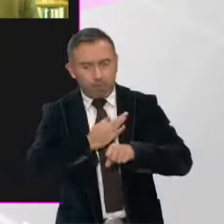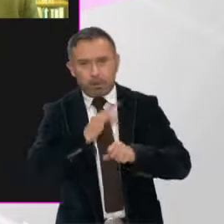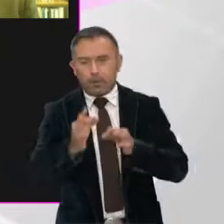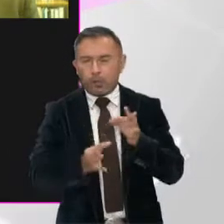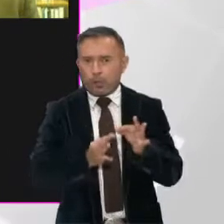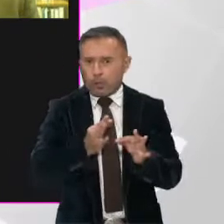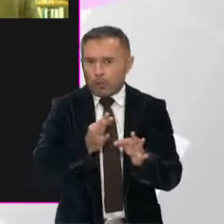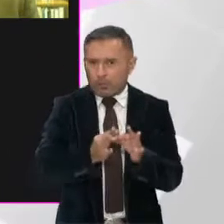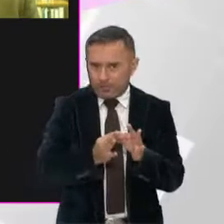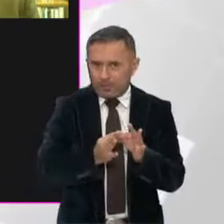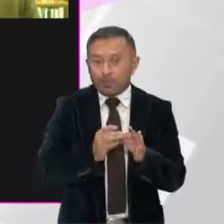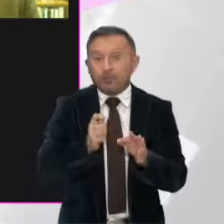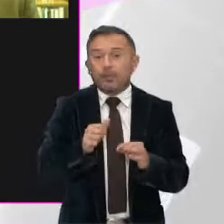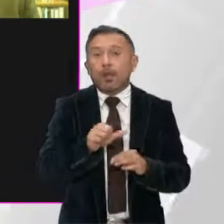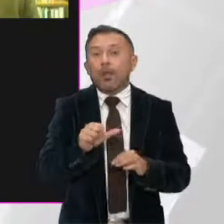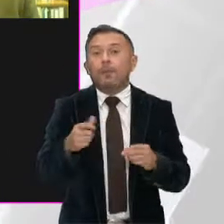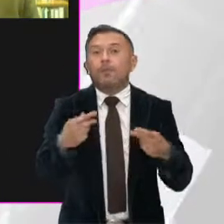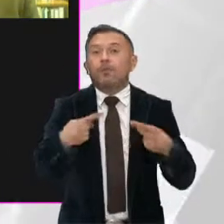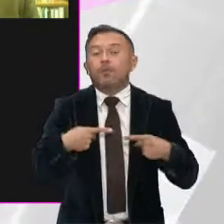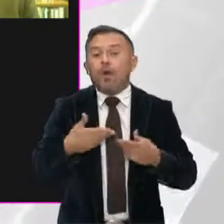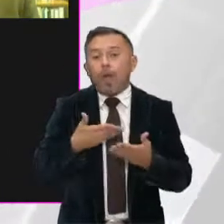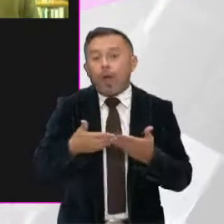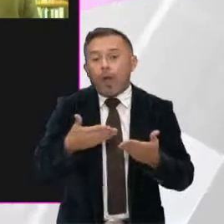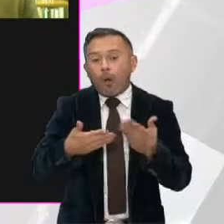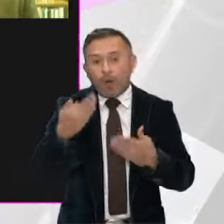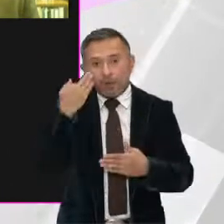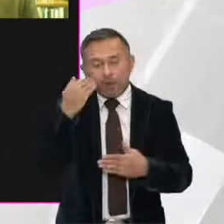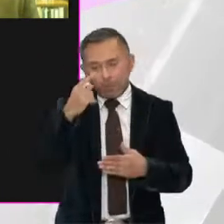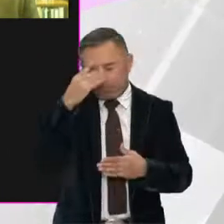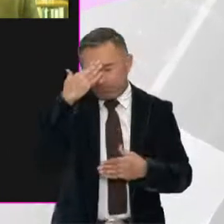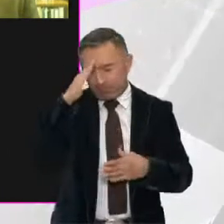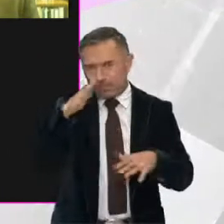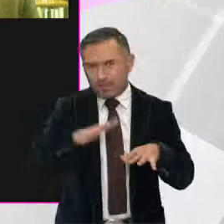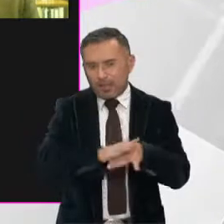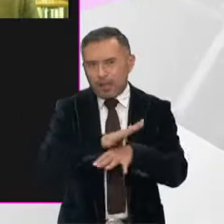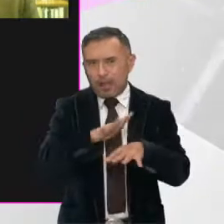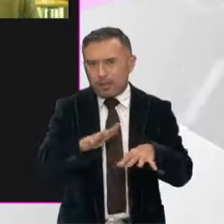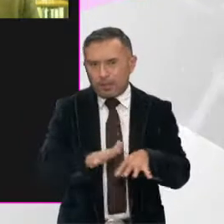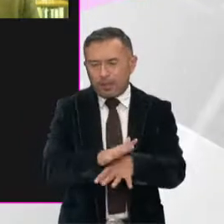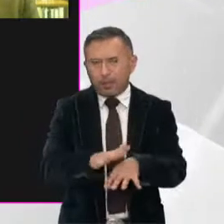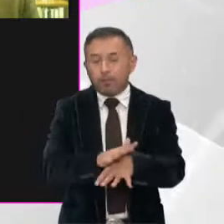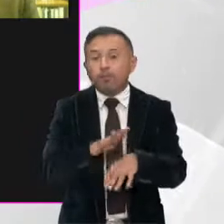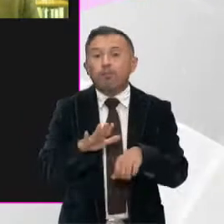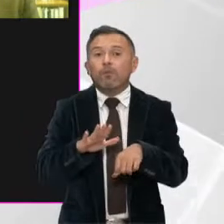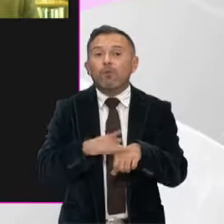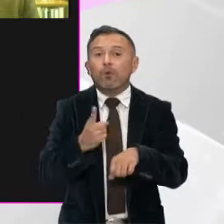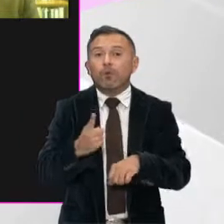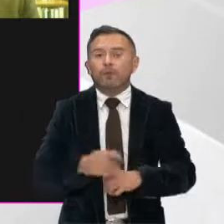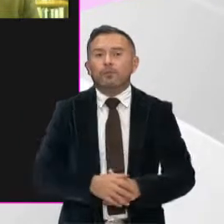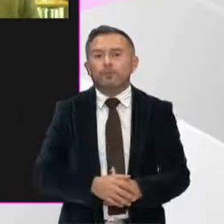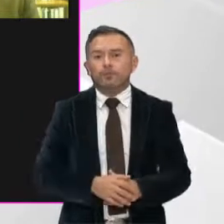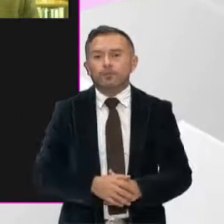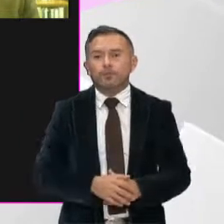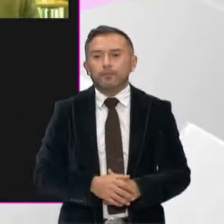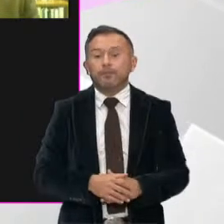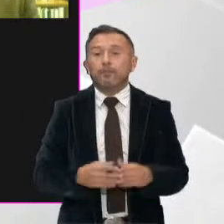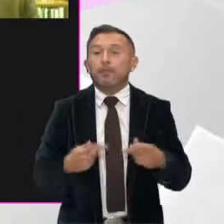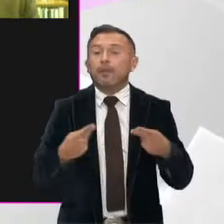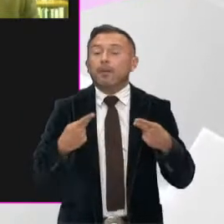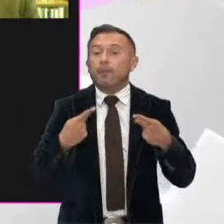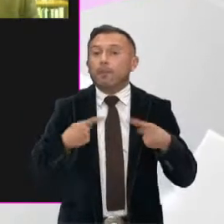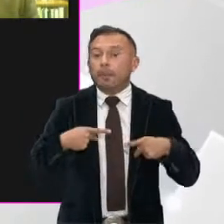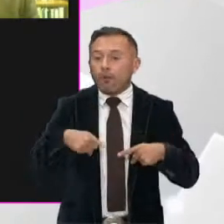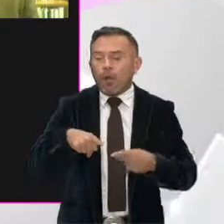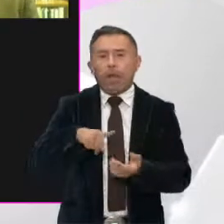tasks, to meet with our duty towards the citizen. And in